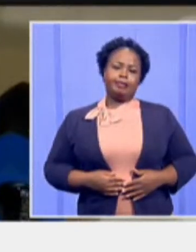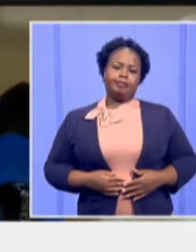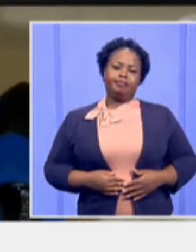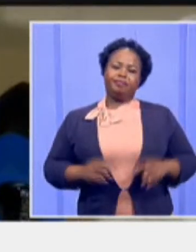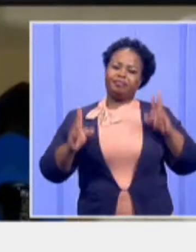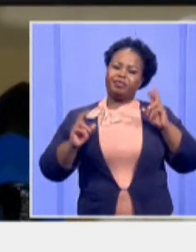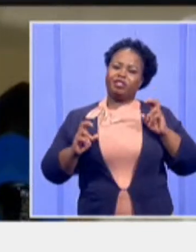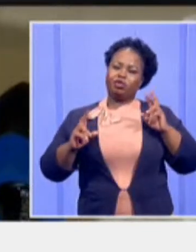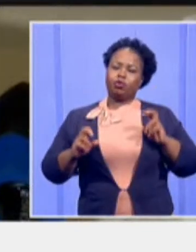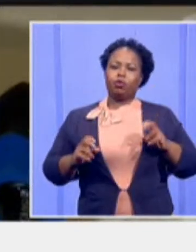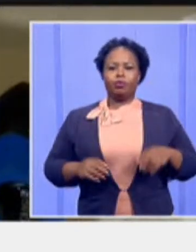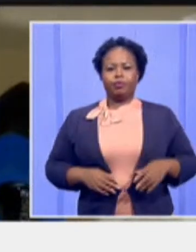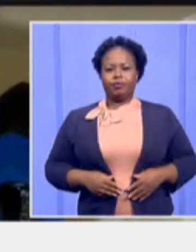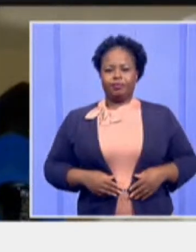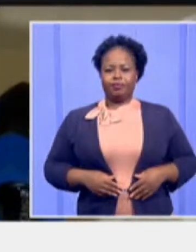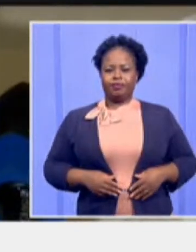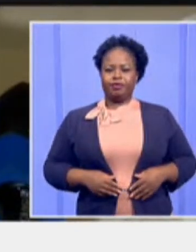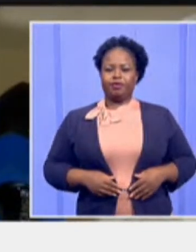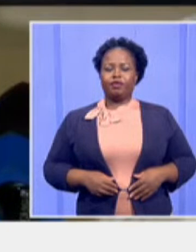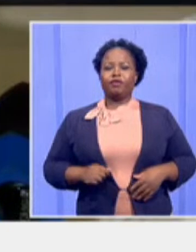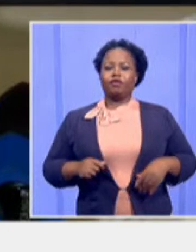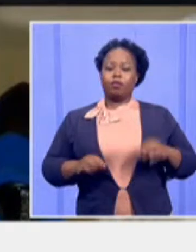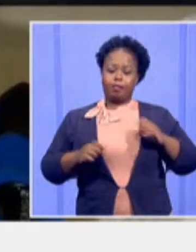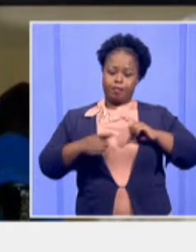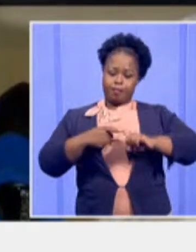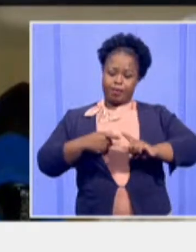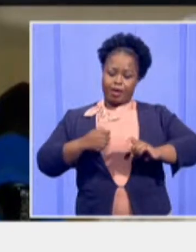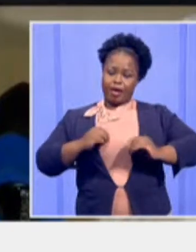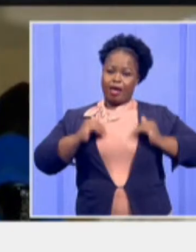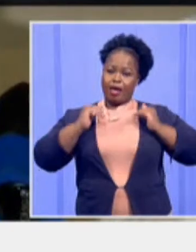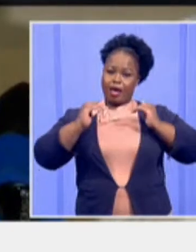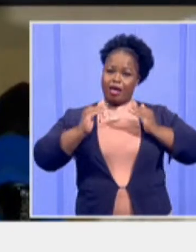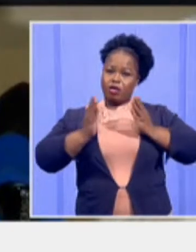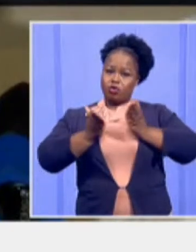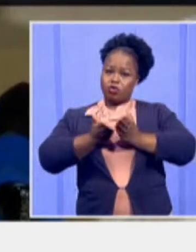of a transition from high school